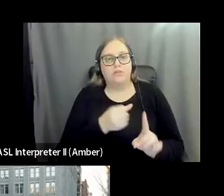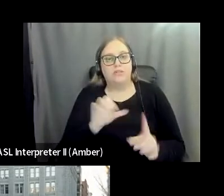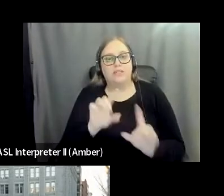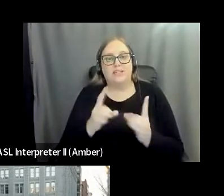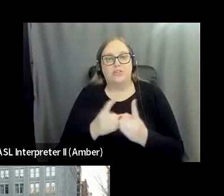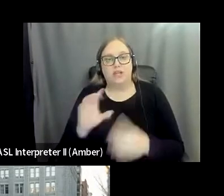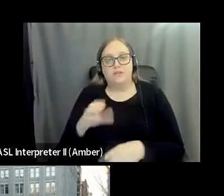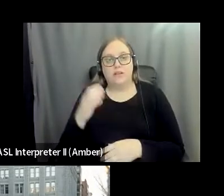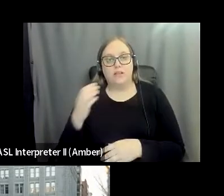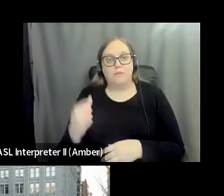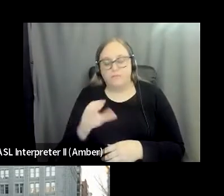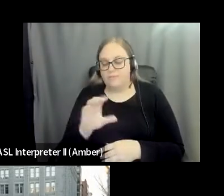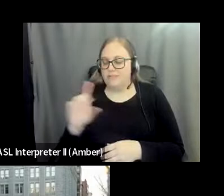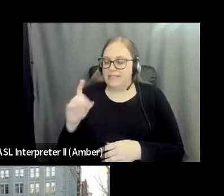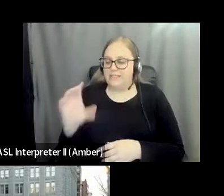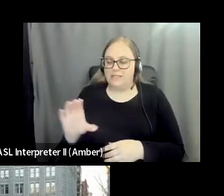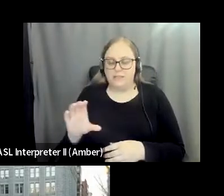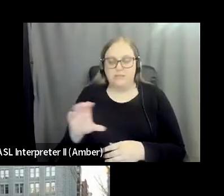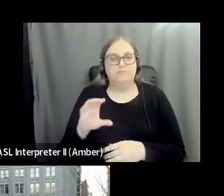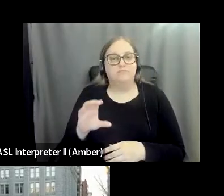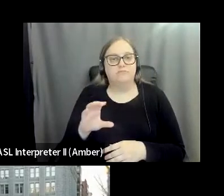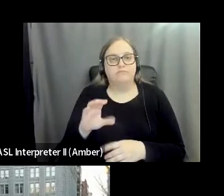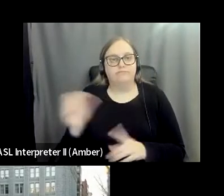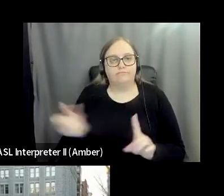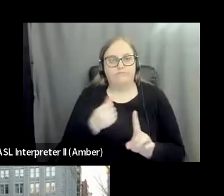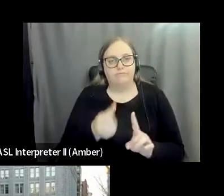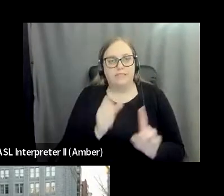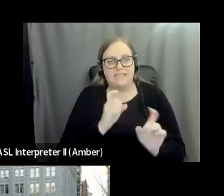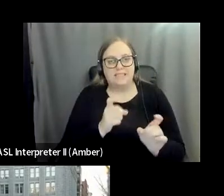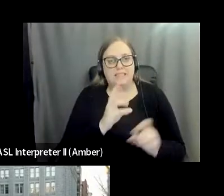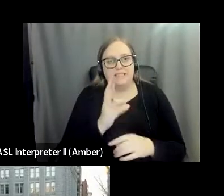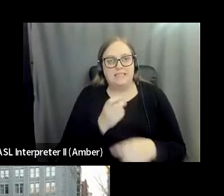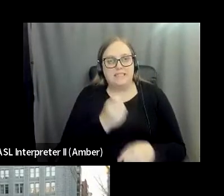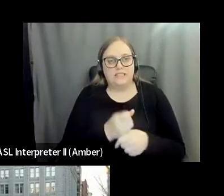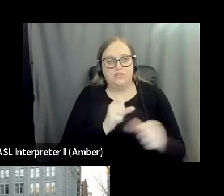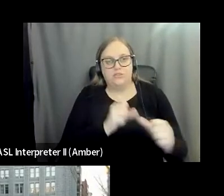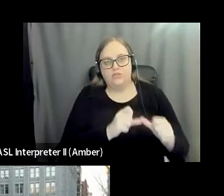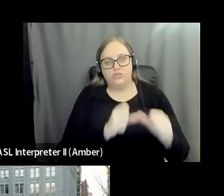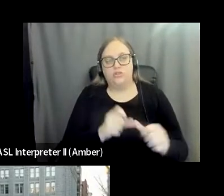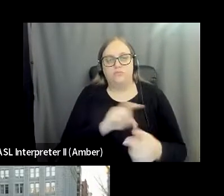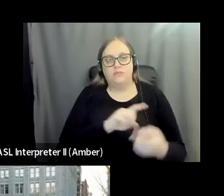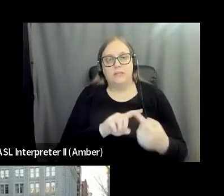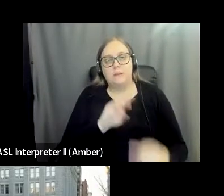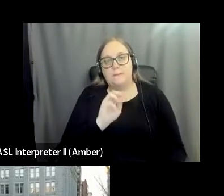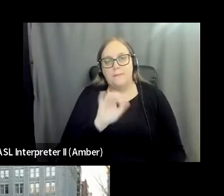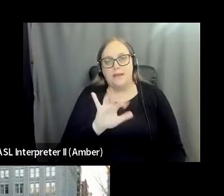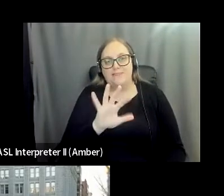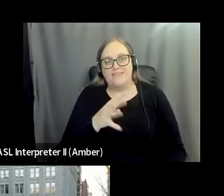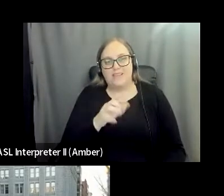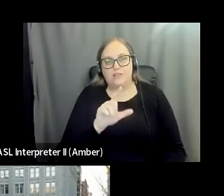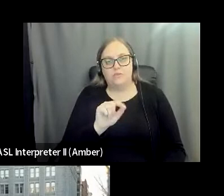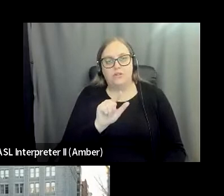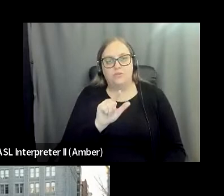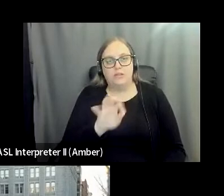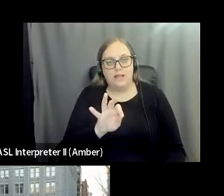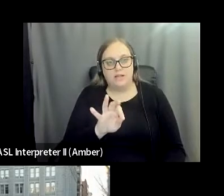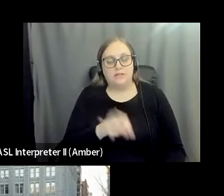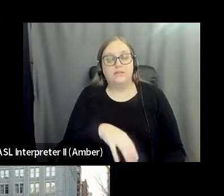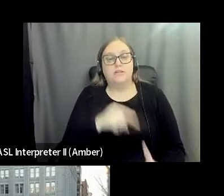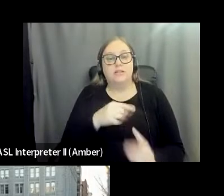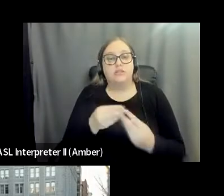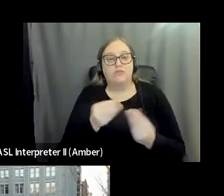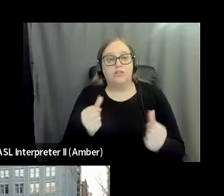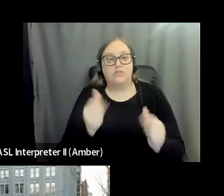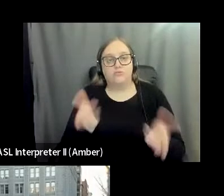on Judicial Disabilities and Tenure for a term to end May 5th, 2029. This resolution